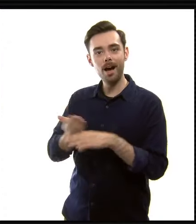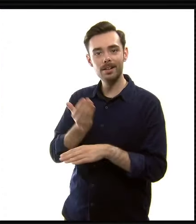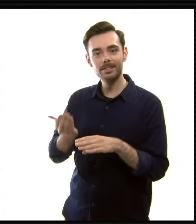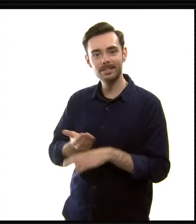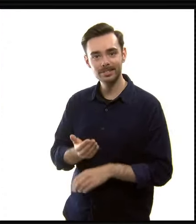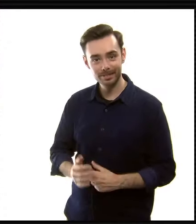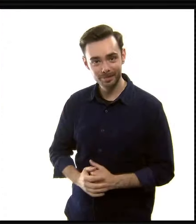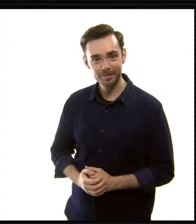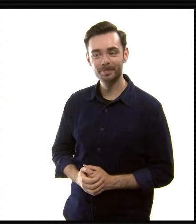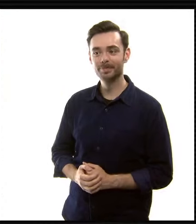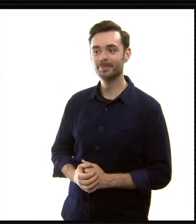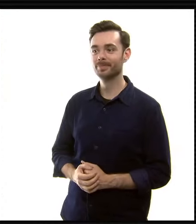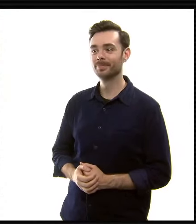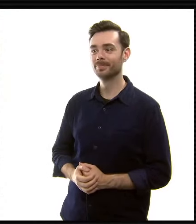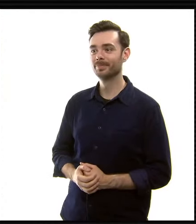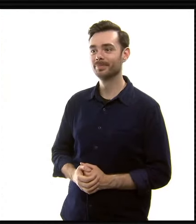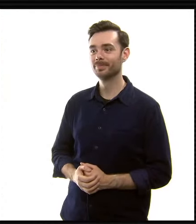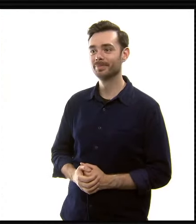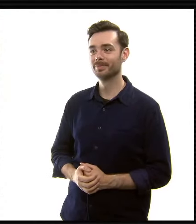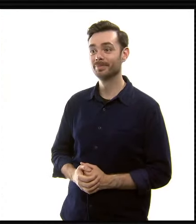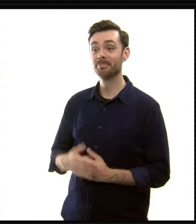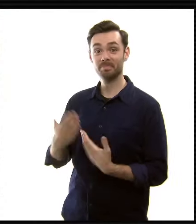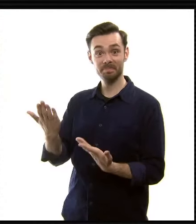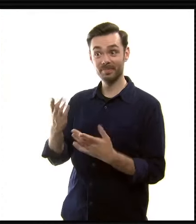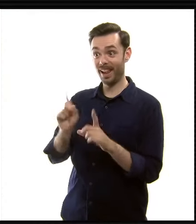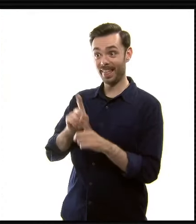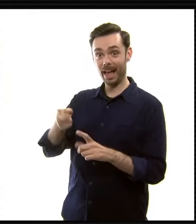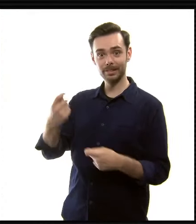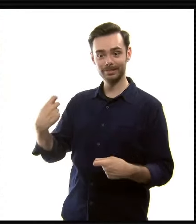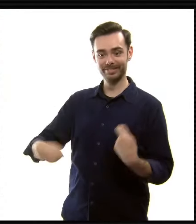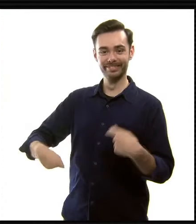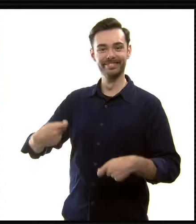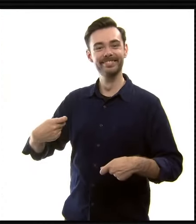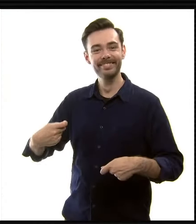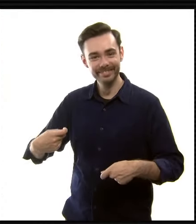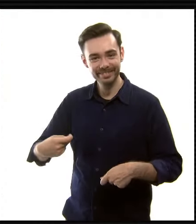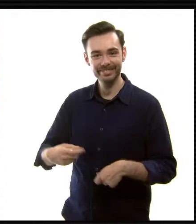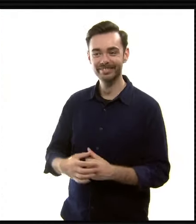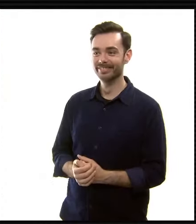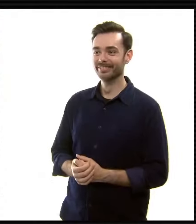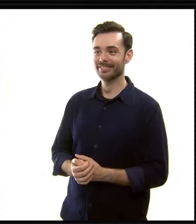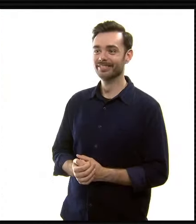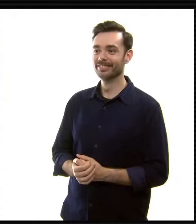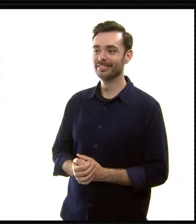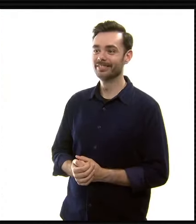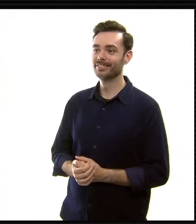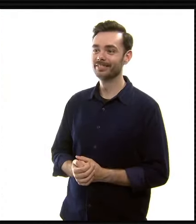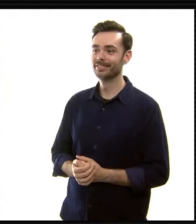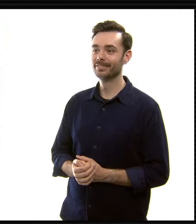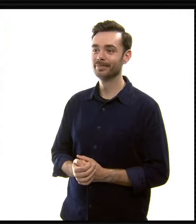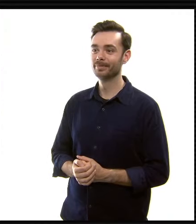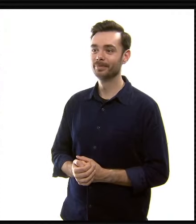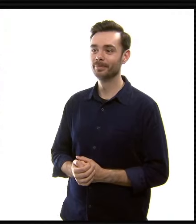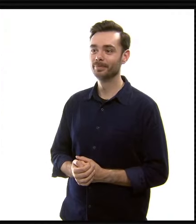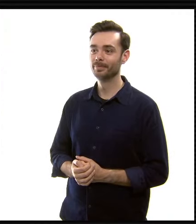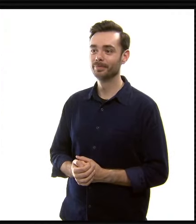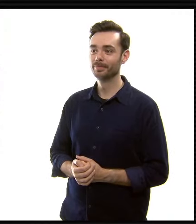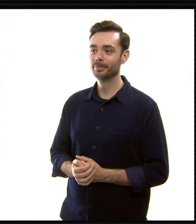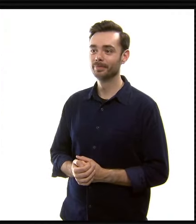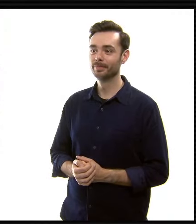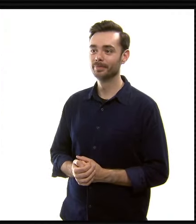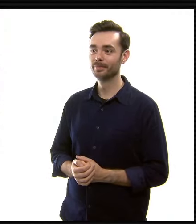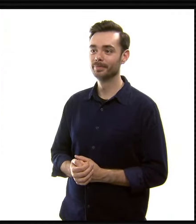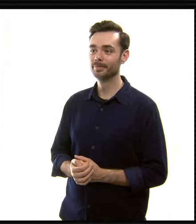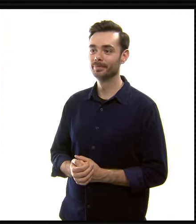functions. News. Like that. You see, it's all very exciting, and this development that Charlie has and all his robotic